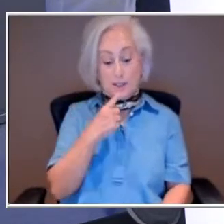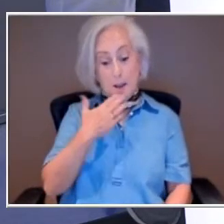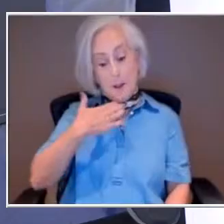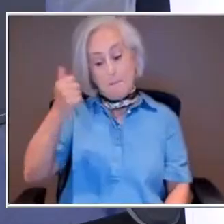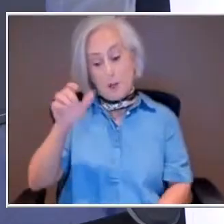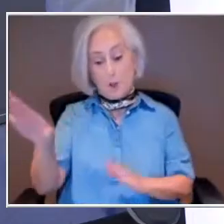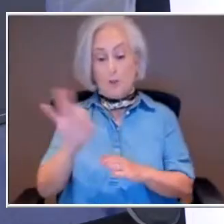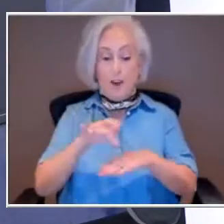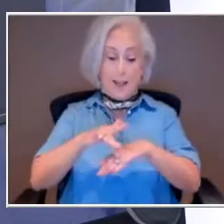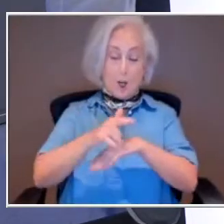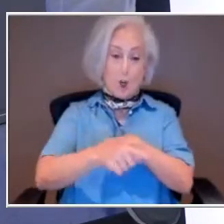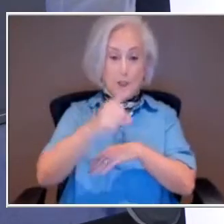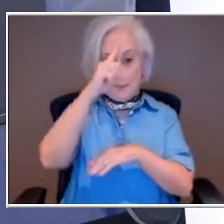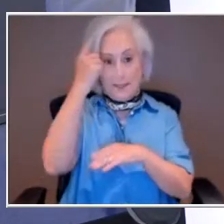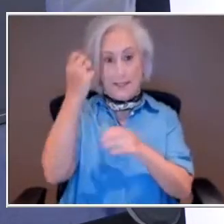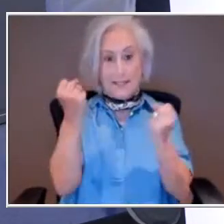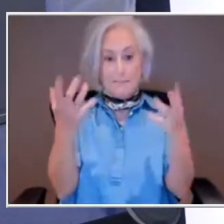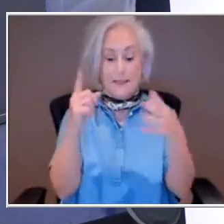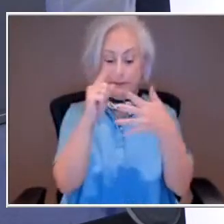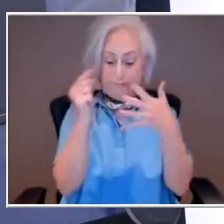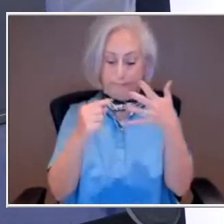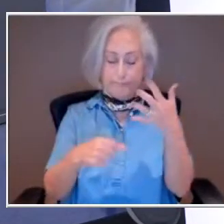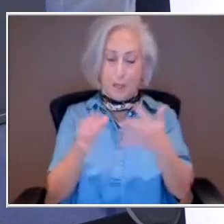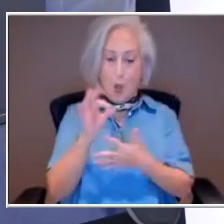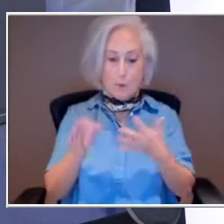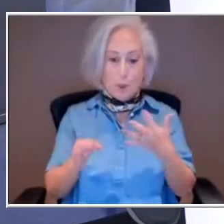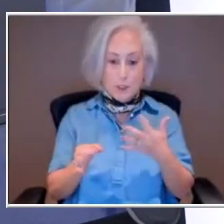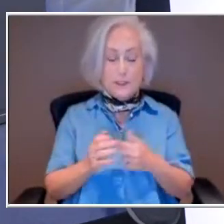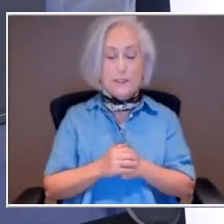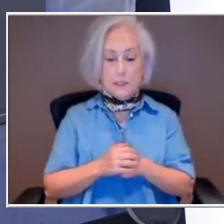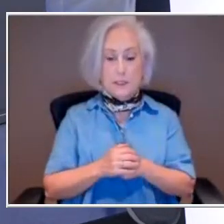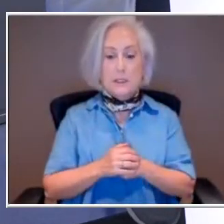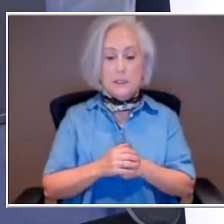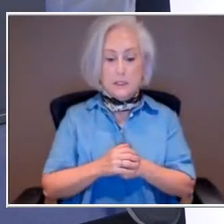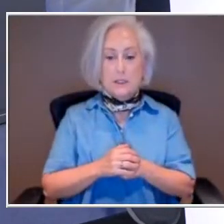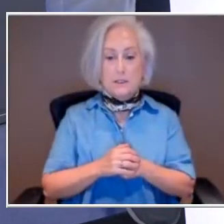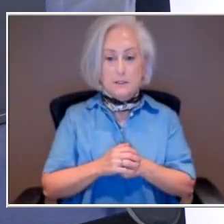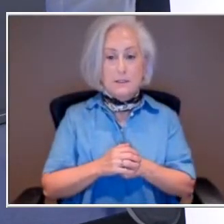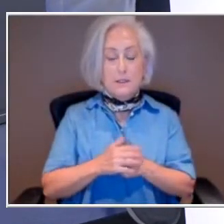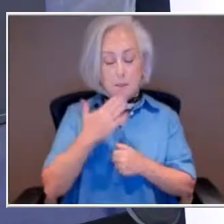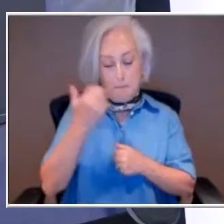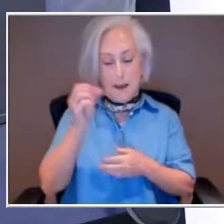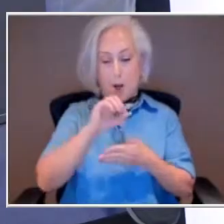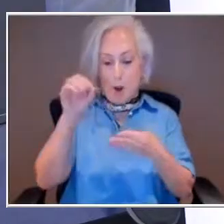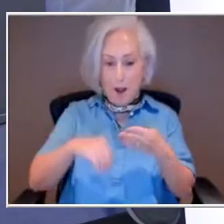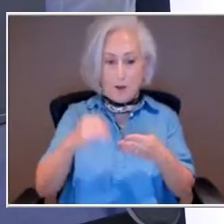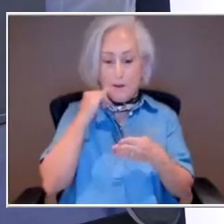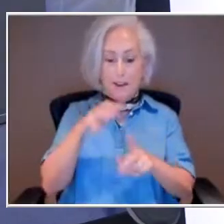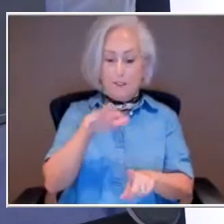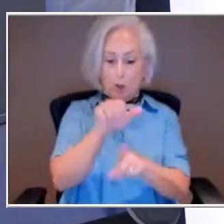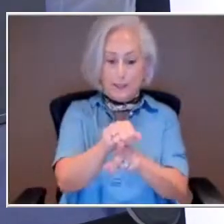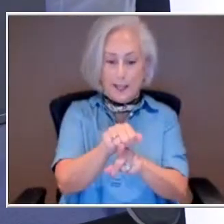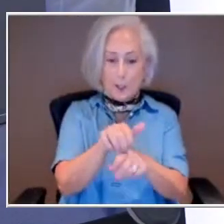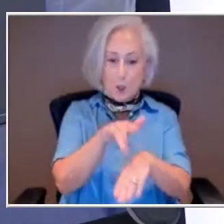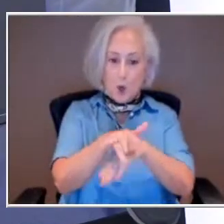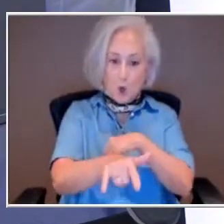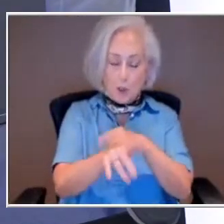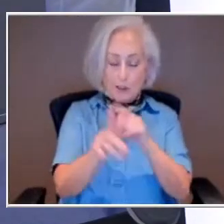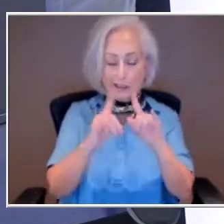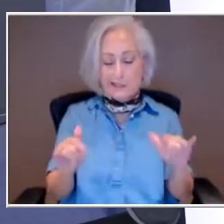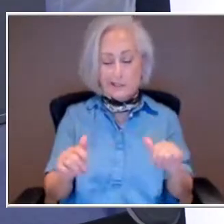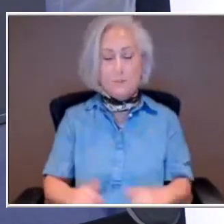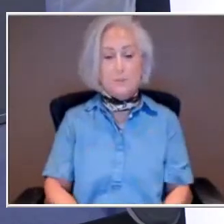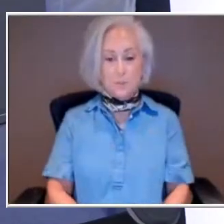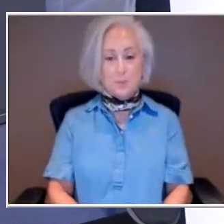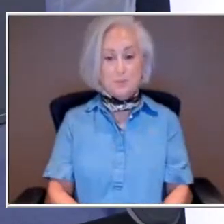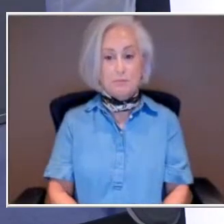because there's lots of different options, and you can, there's, better outcomes when you catch it early, and so on and so forth. And